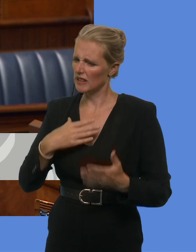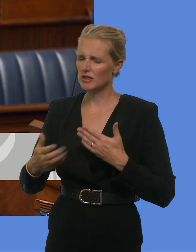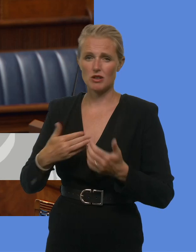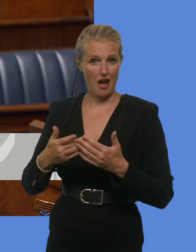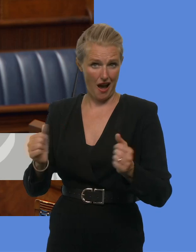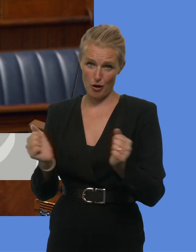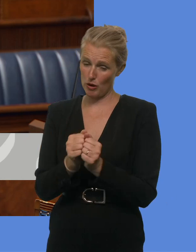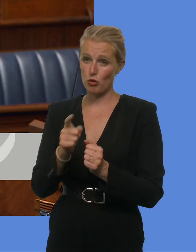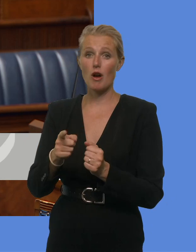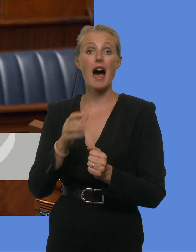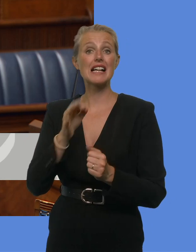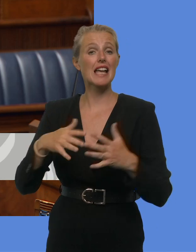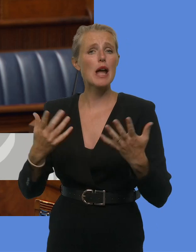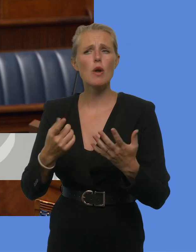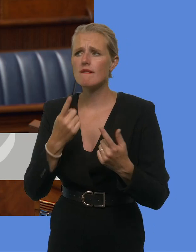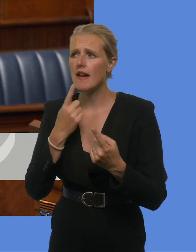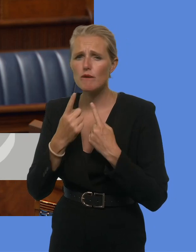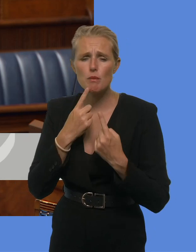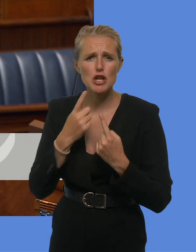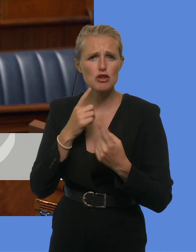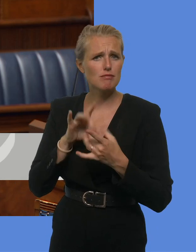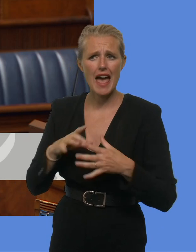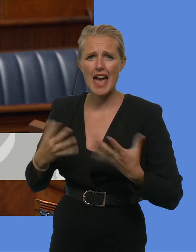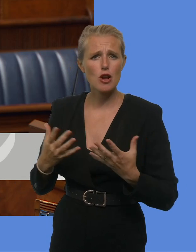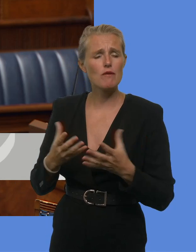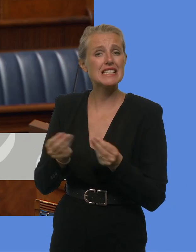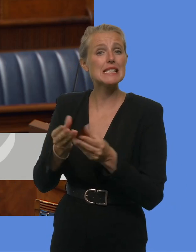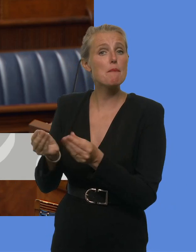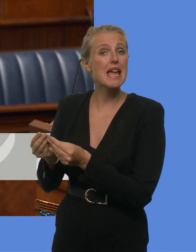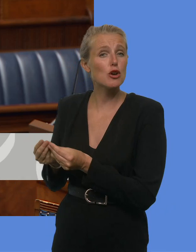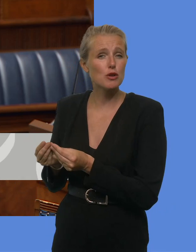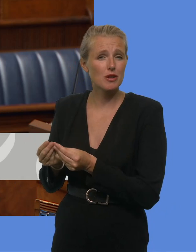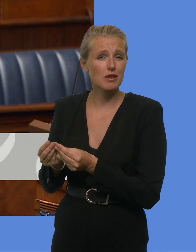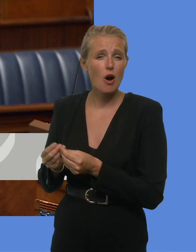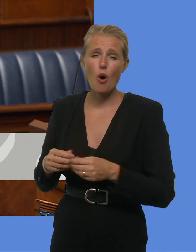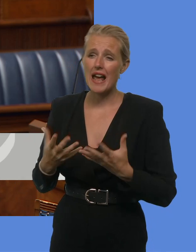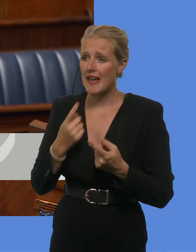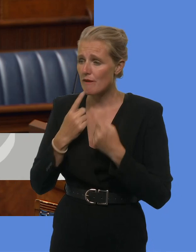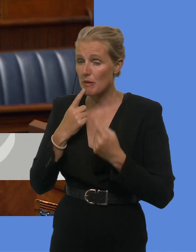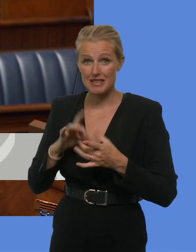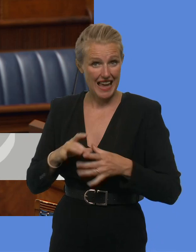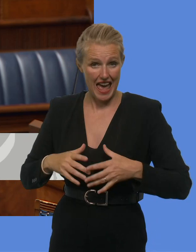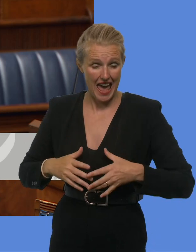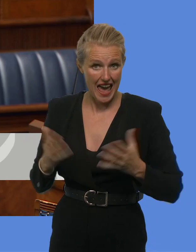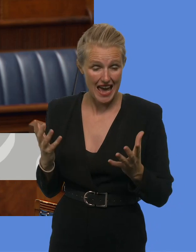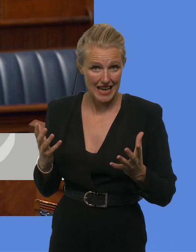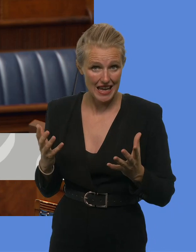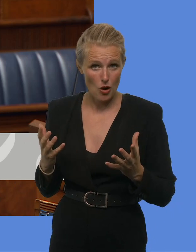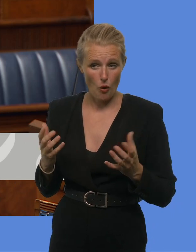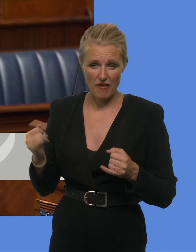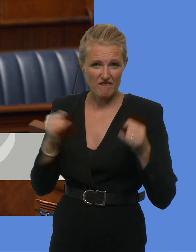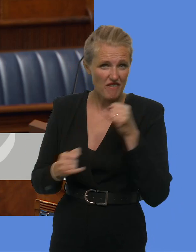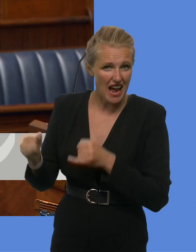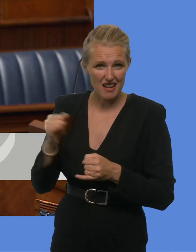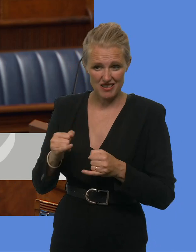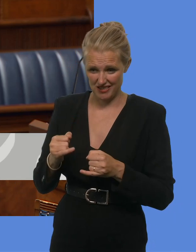with him, and I would appeal to anybody that has information around any of the disappeared, or indeed information about any of the violent acts